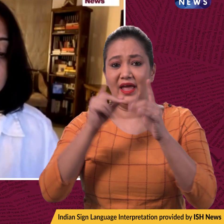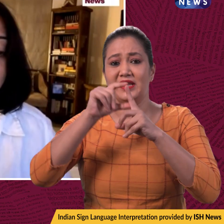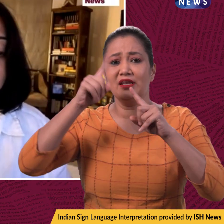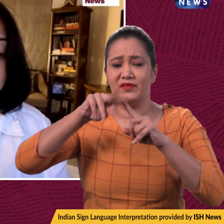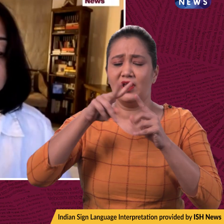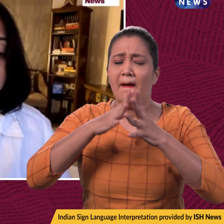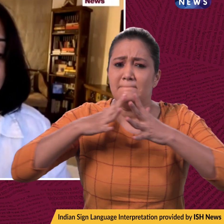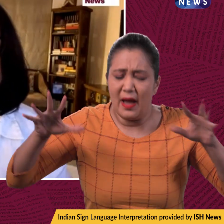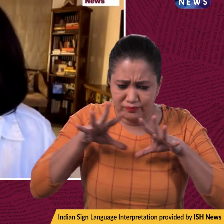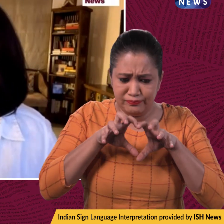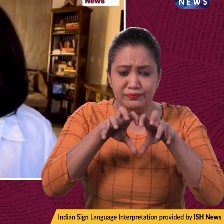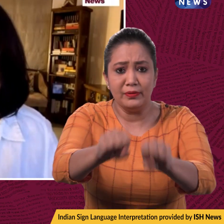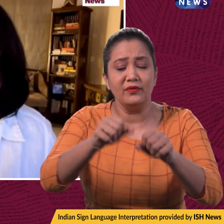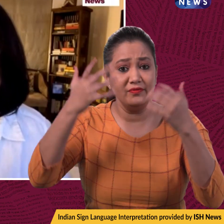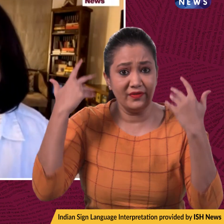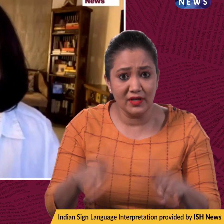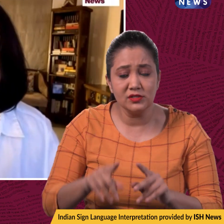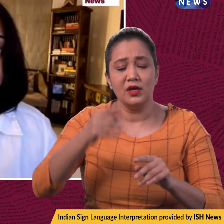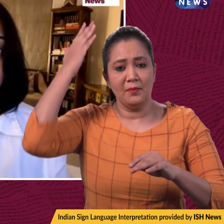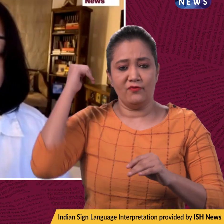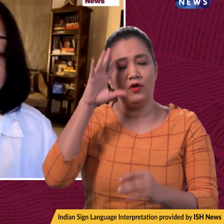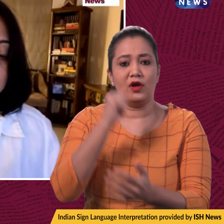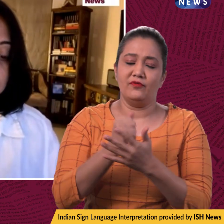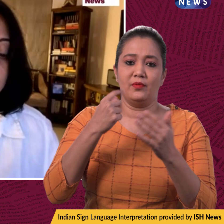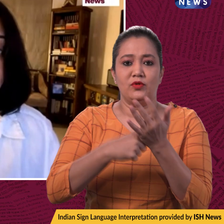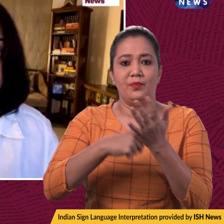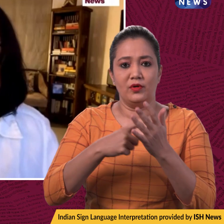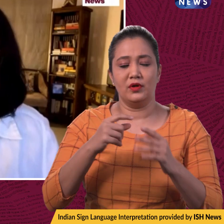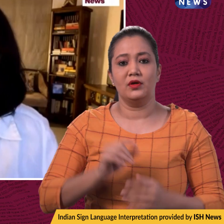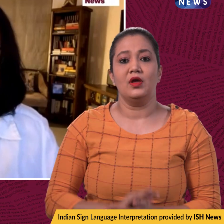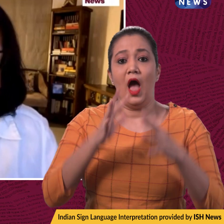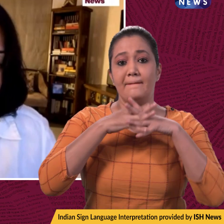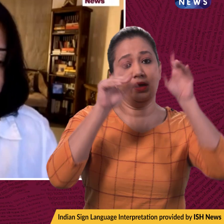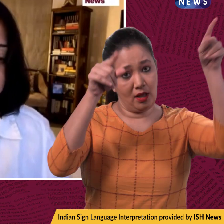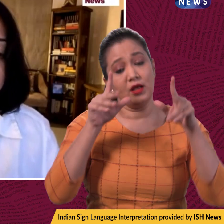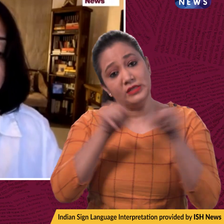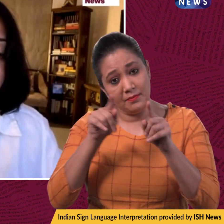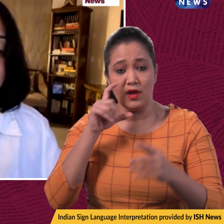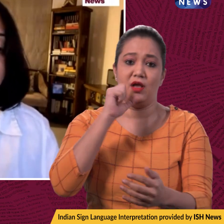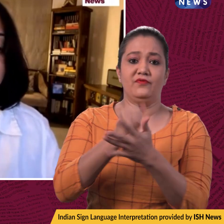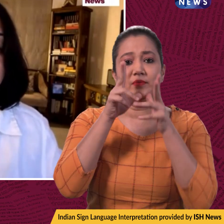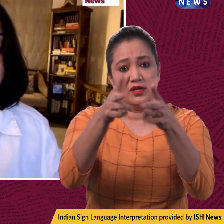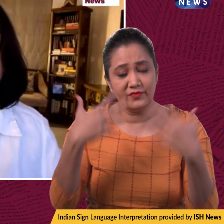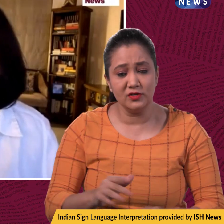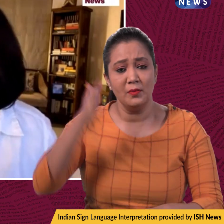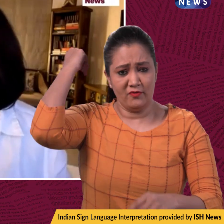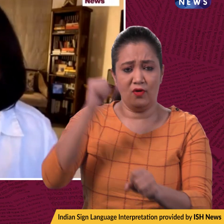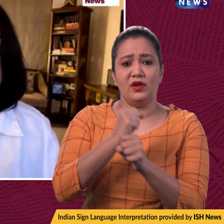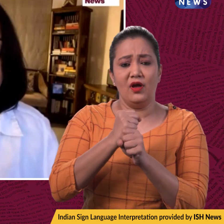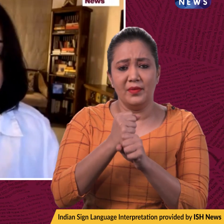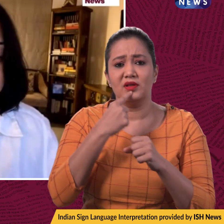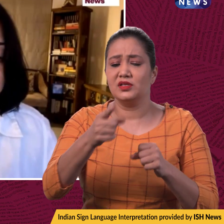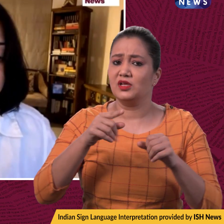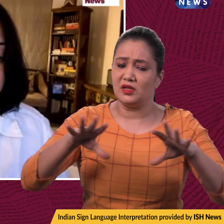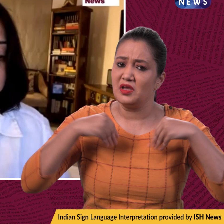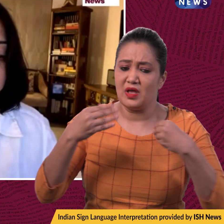well of a big encroachment which was later confirmed by a report from the Pentagon from US. At that point, the government had said India